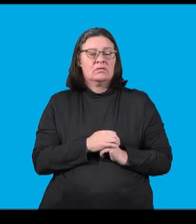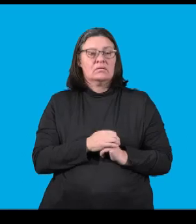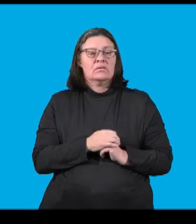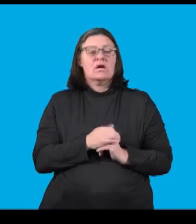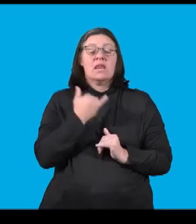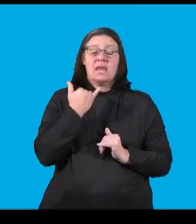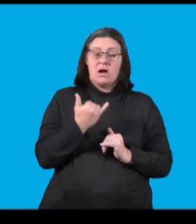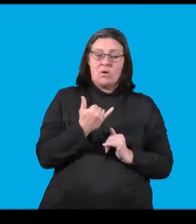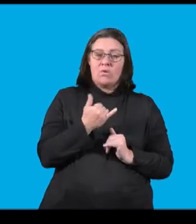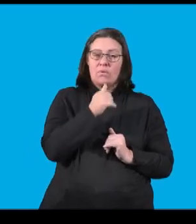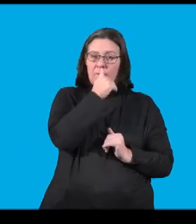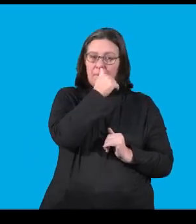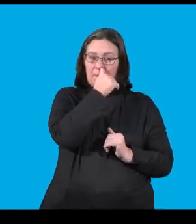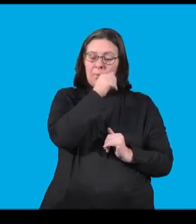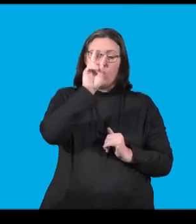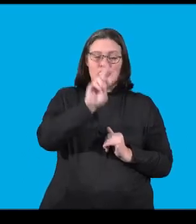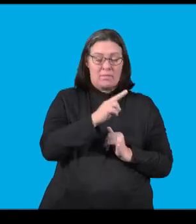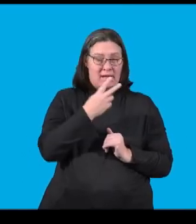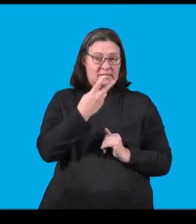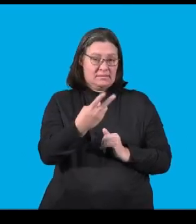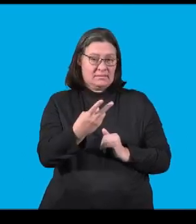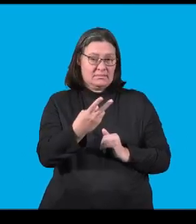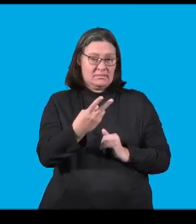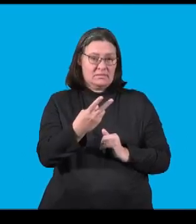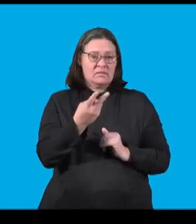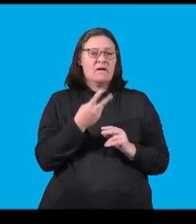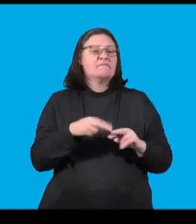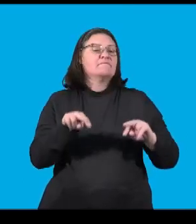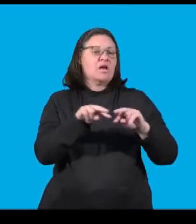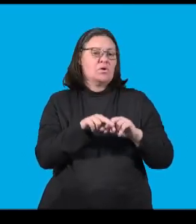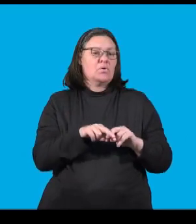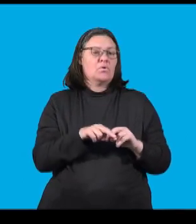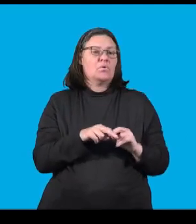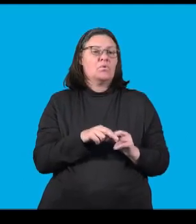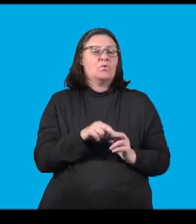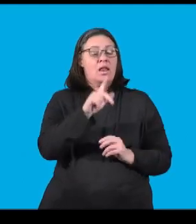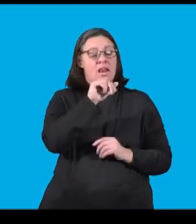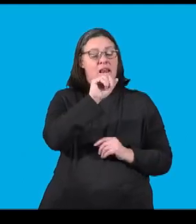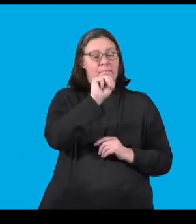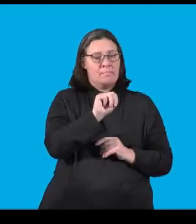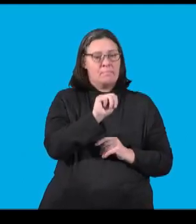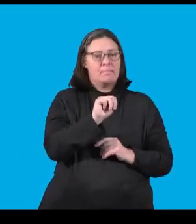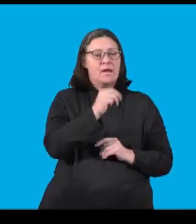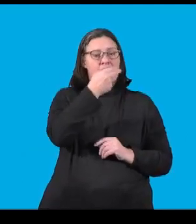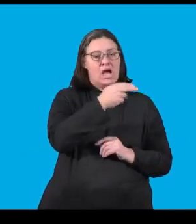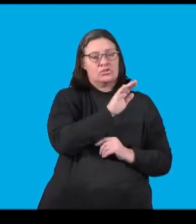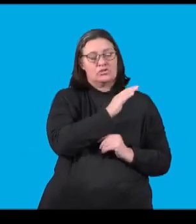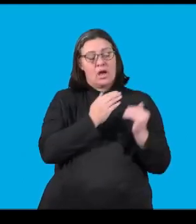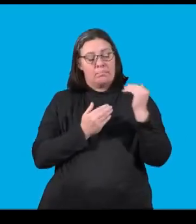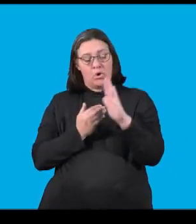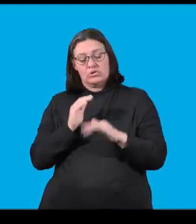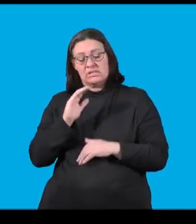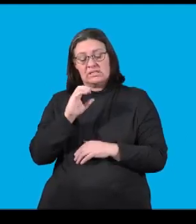and this is where I'm now going to replace the values of f of x plus h. Remember, we saw that that was